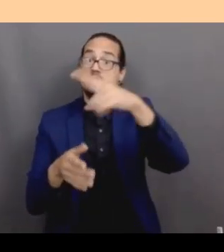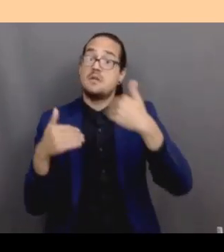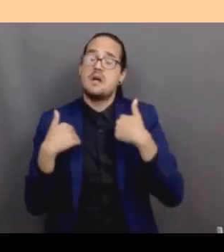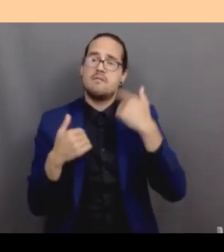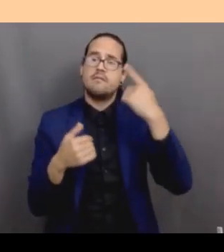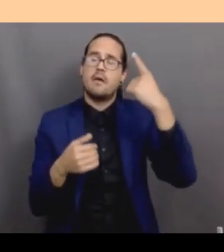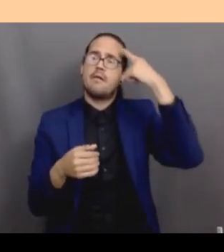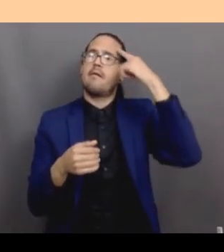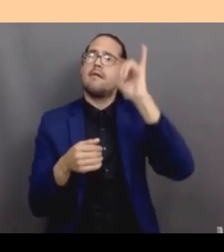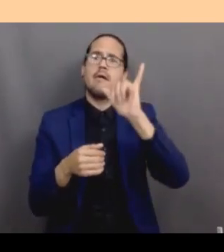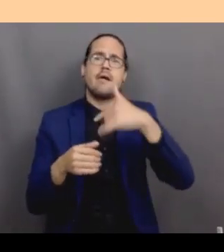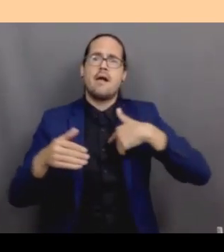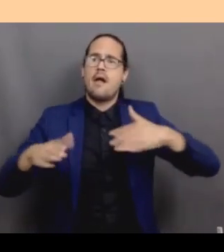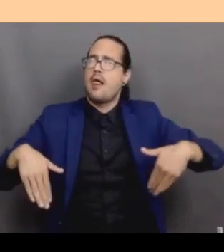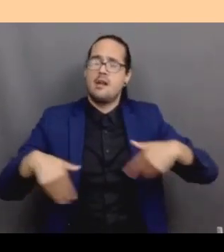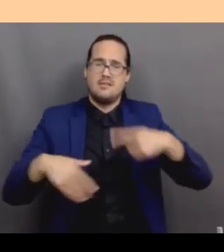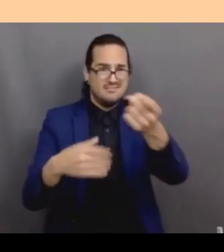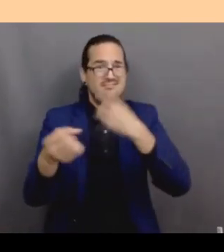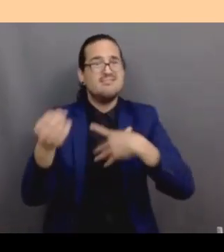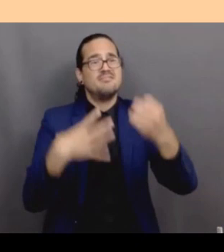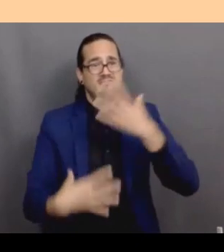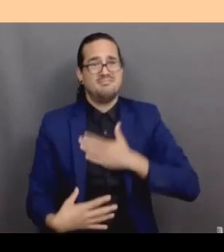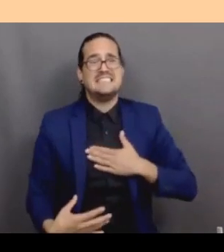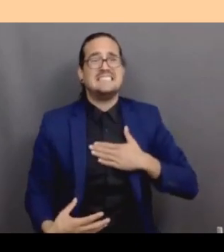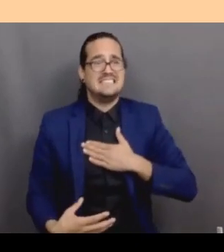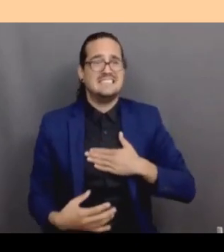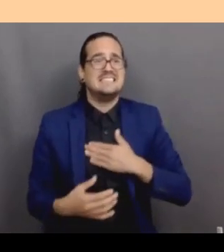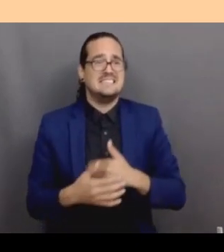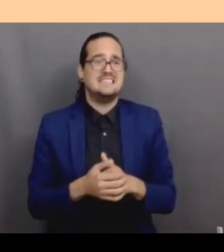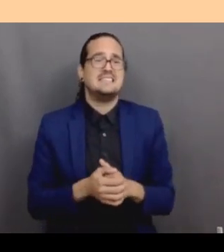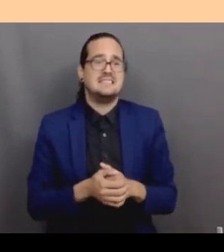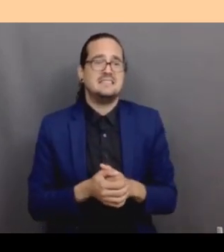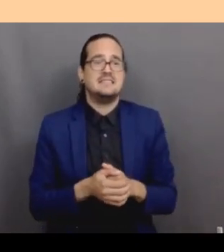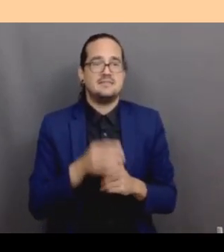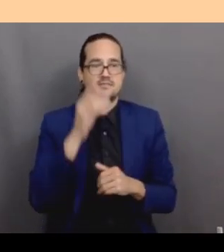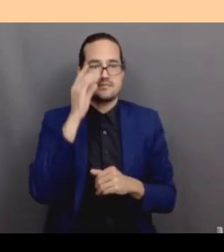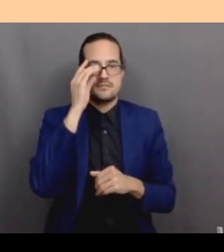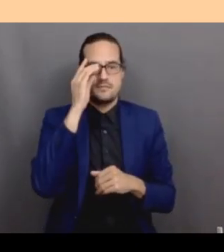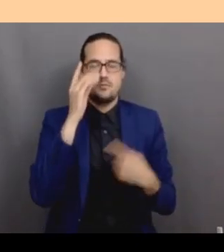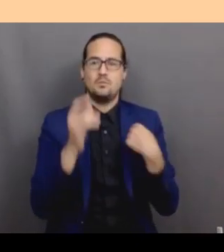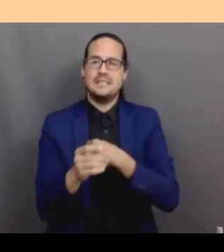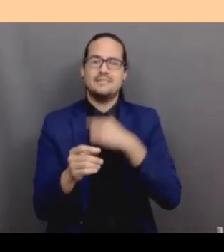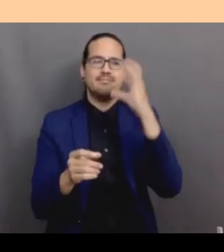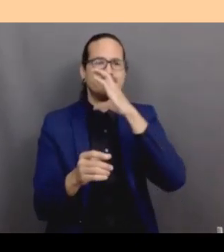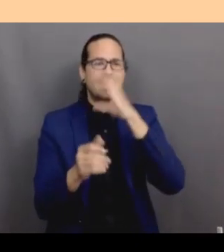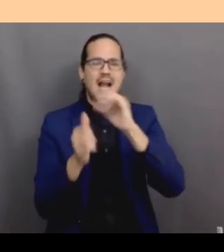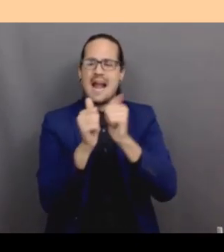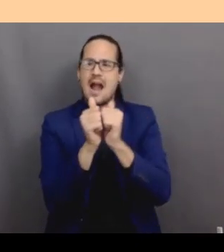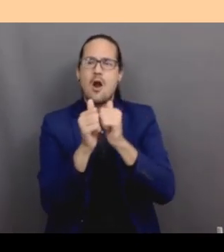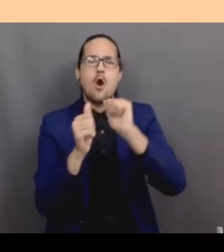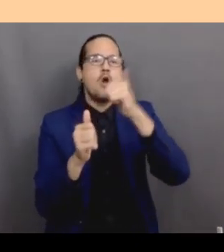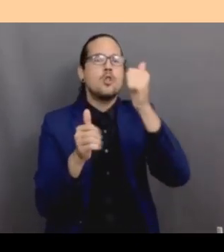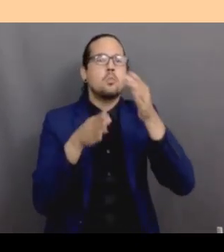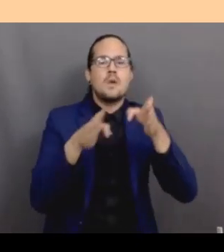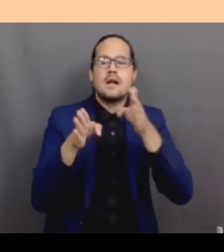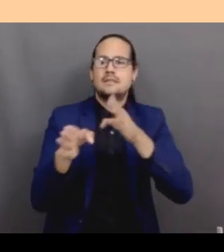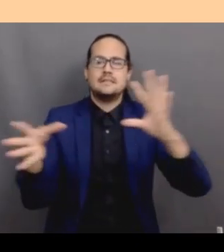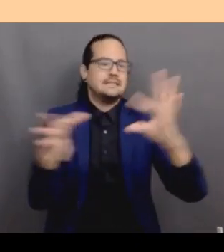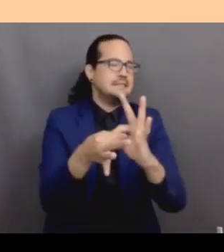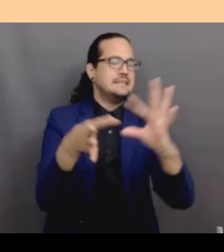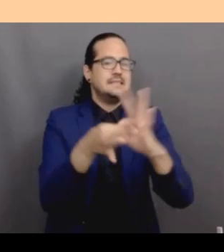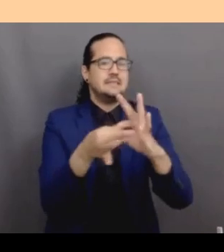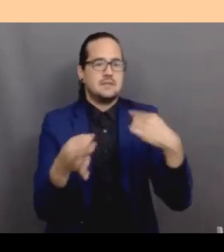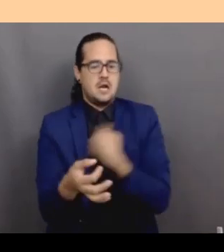yes, we have tried to really look for those opportunities to make those connections and make sure